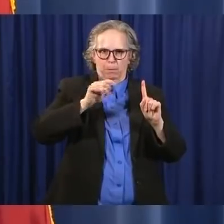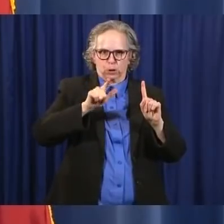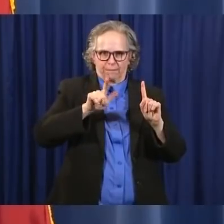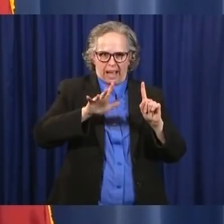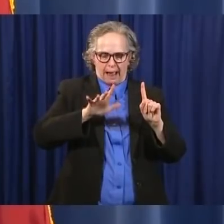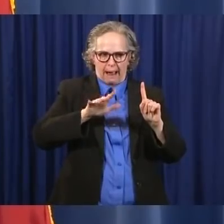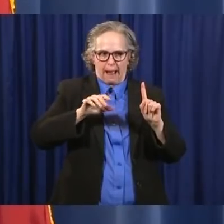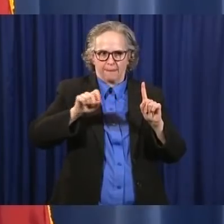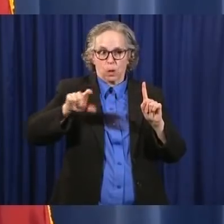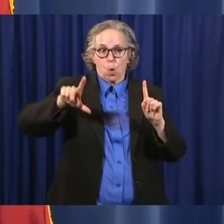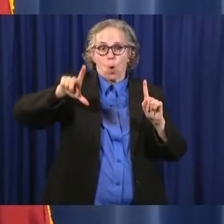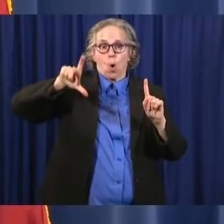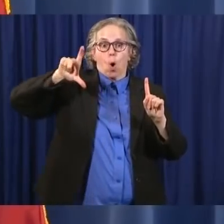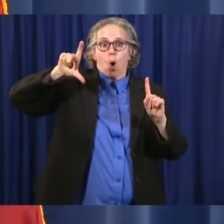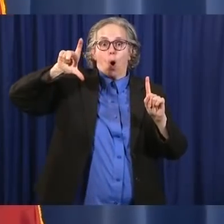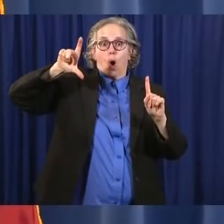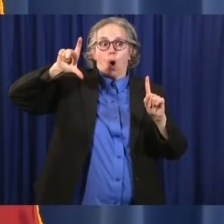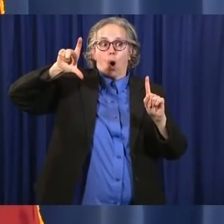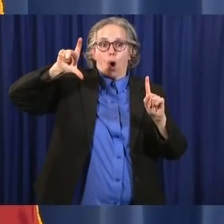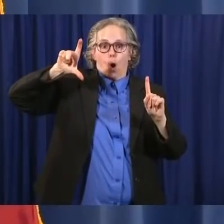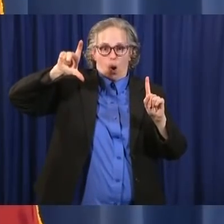We have gone from